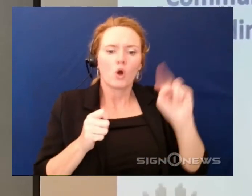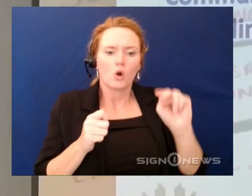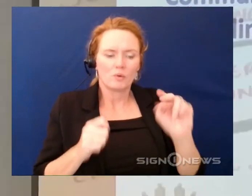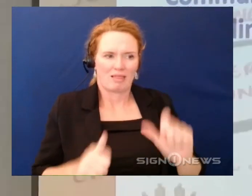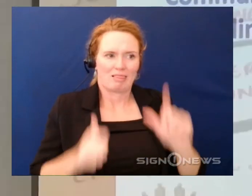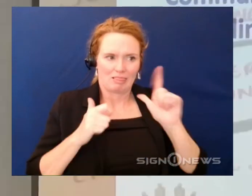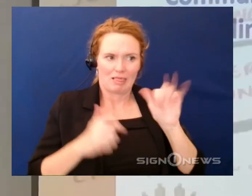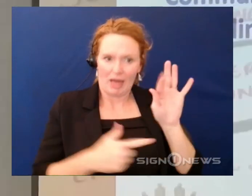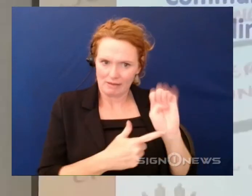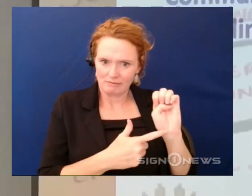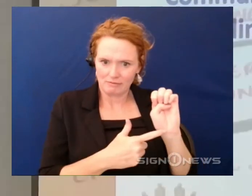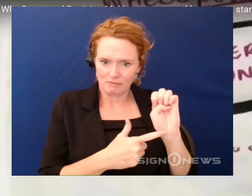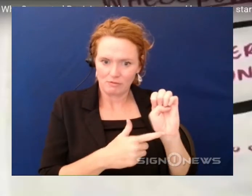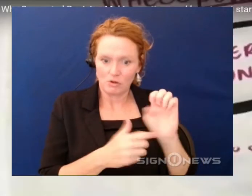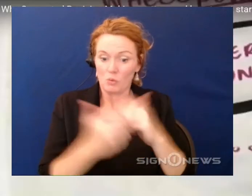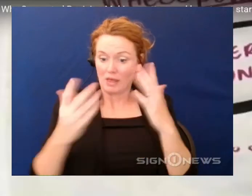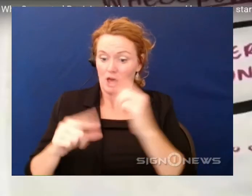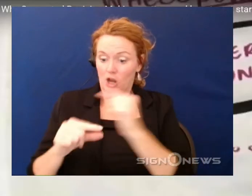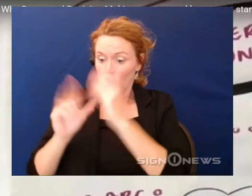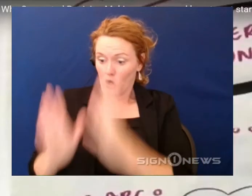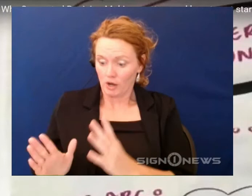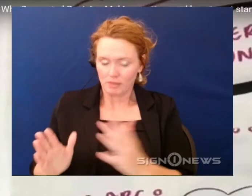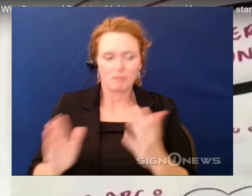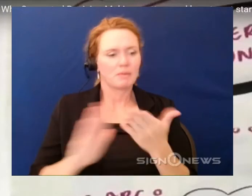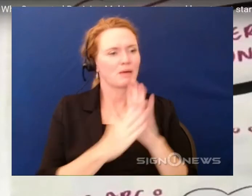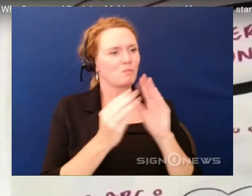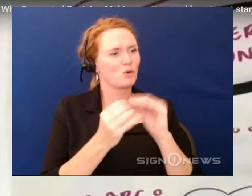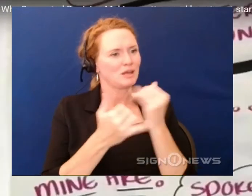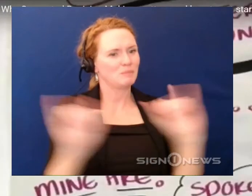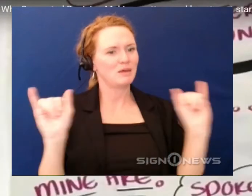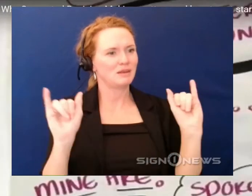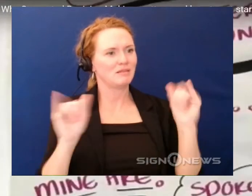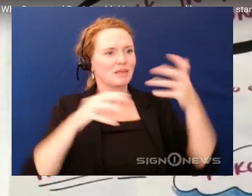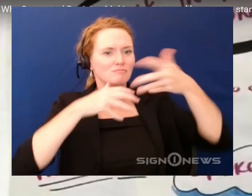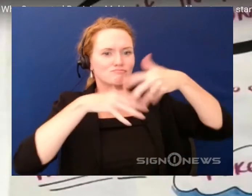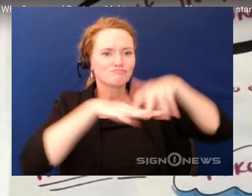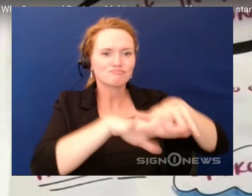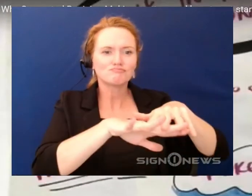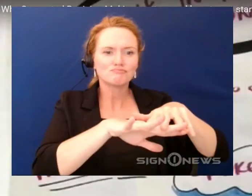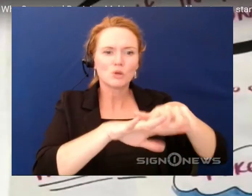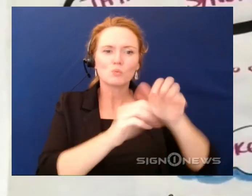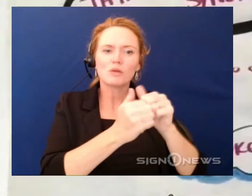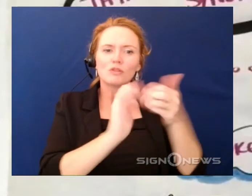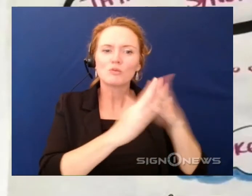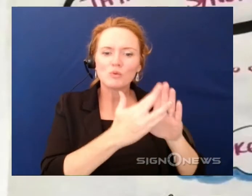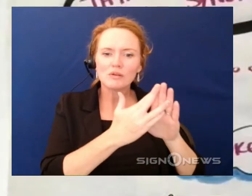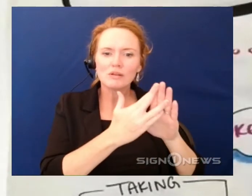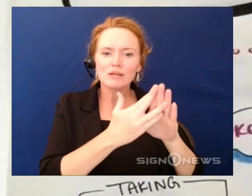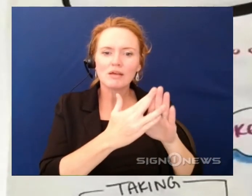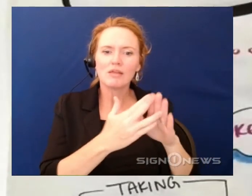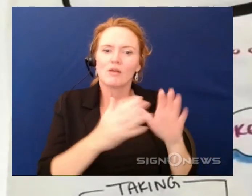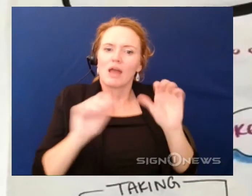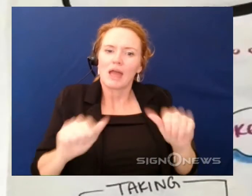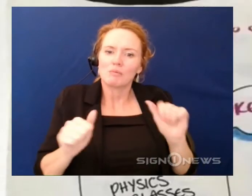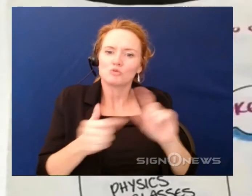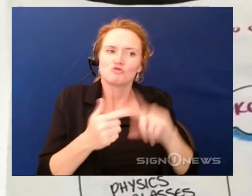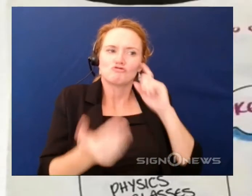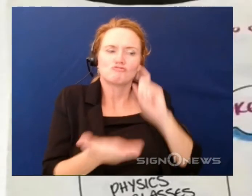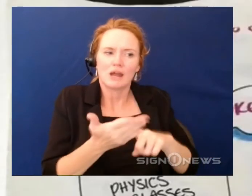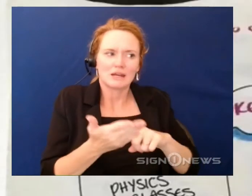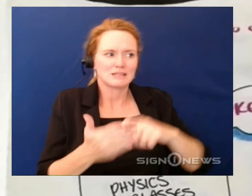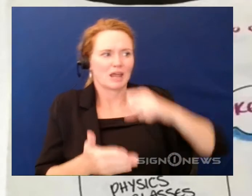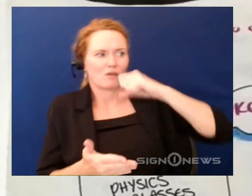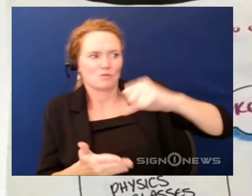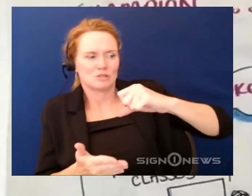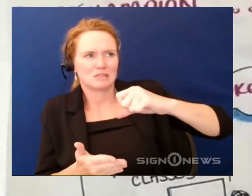guardian, they are more independent, more integrated into their communities, healthier and better able to recognize and resist